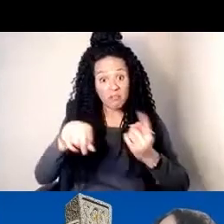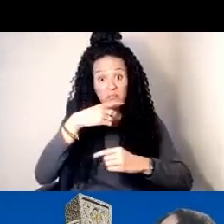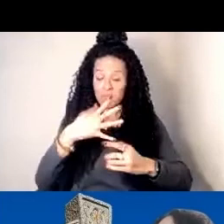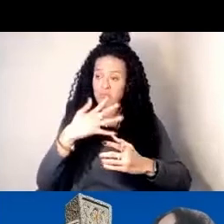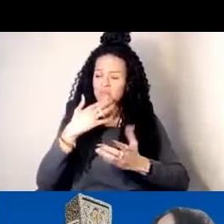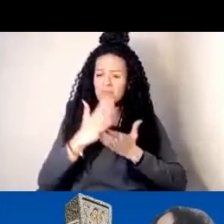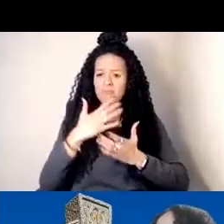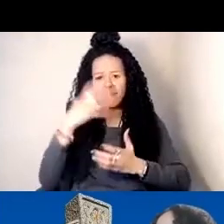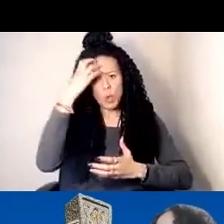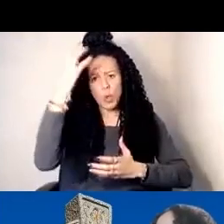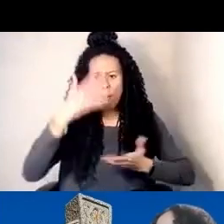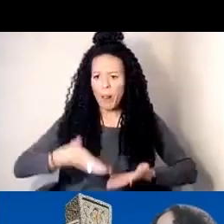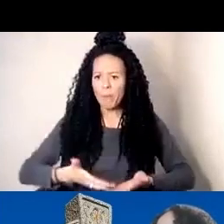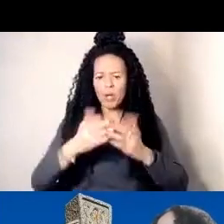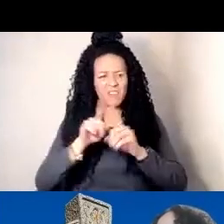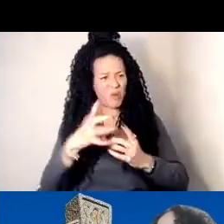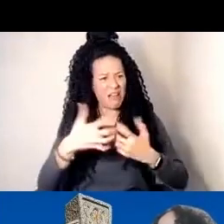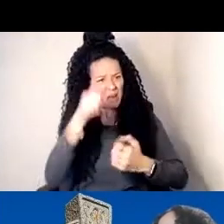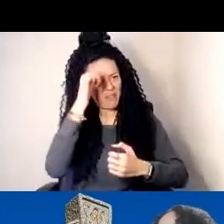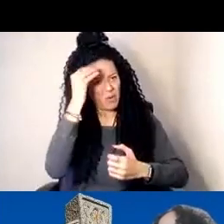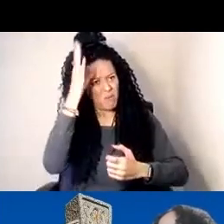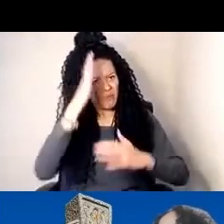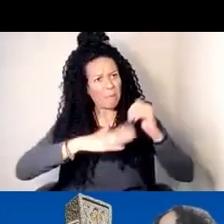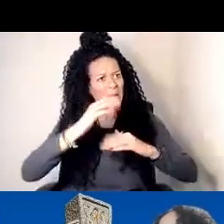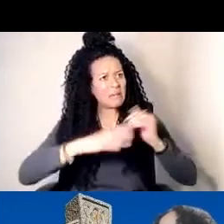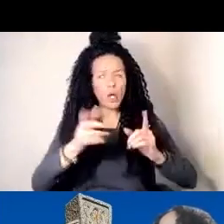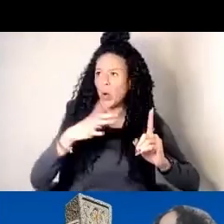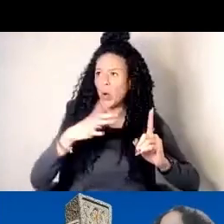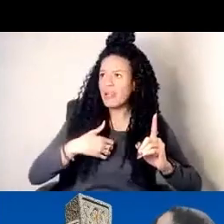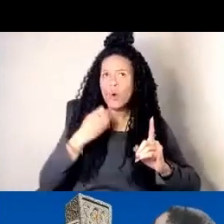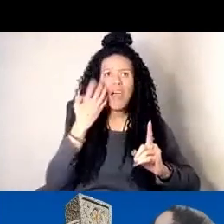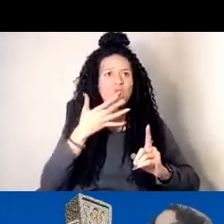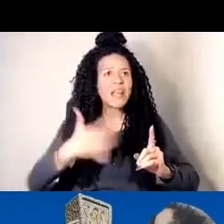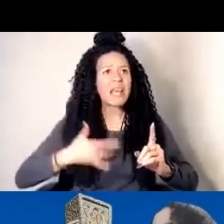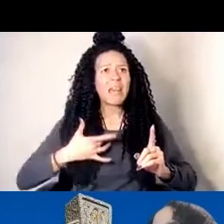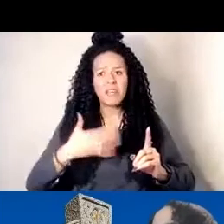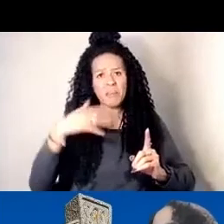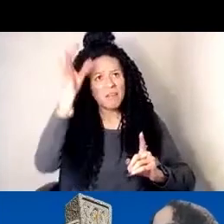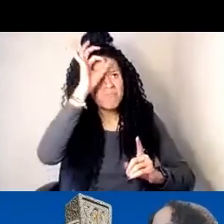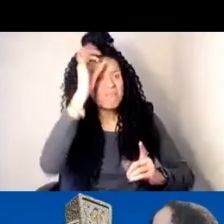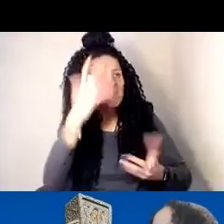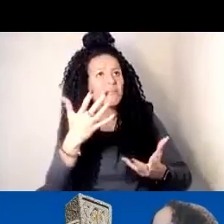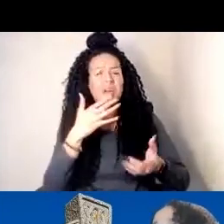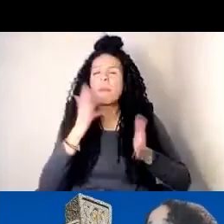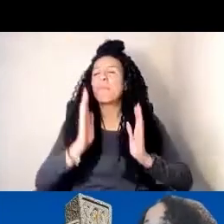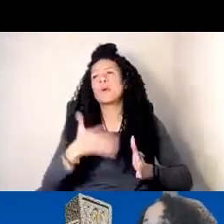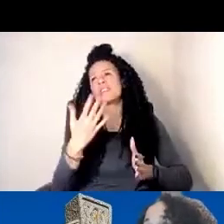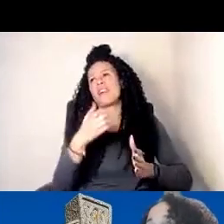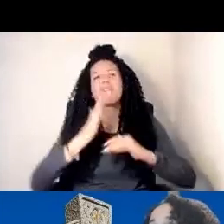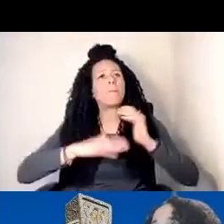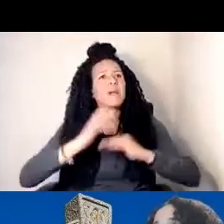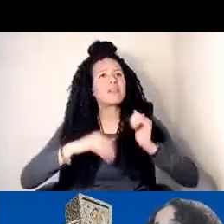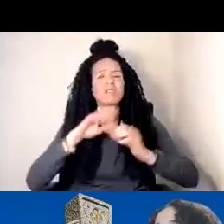birth. What would they have known of building, or indeed much of what is needed for daily living? There must have been builders,